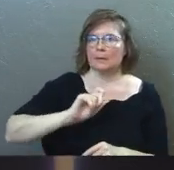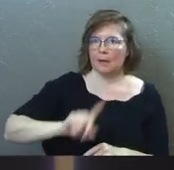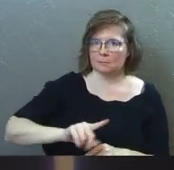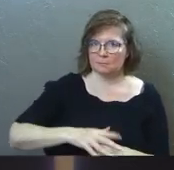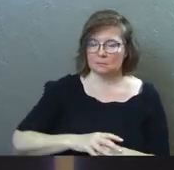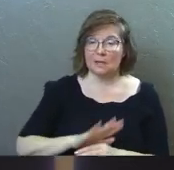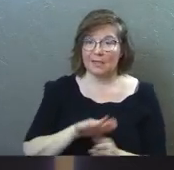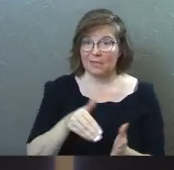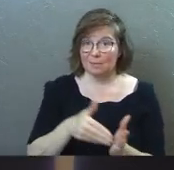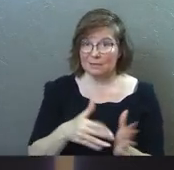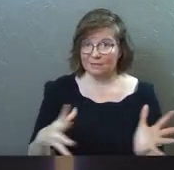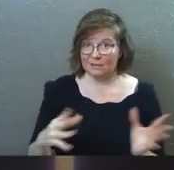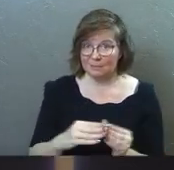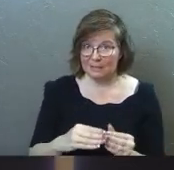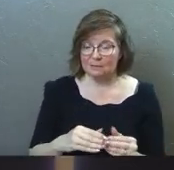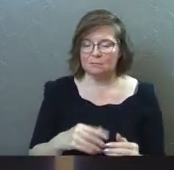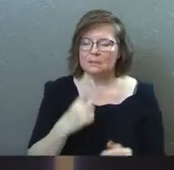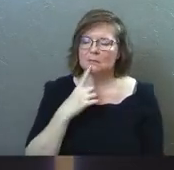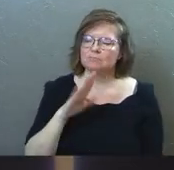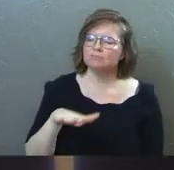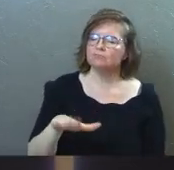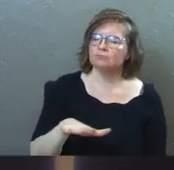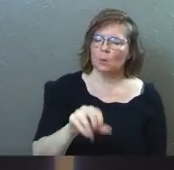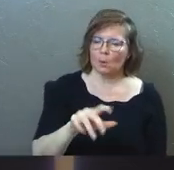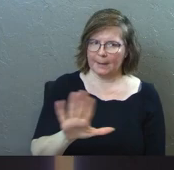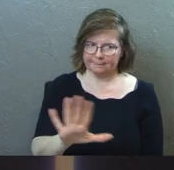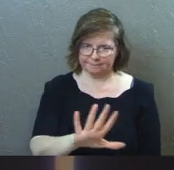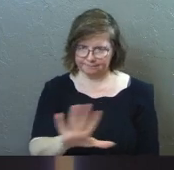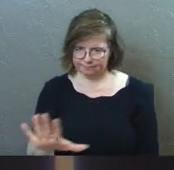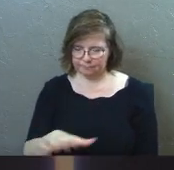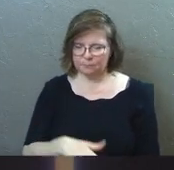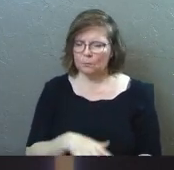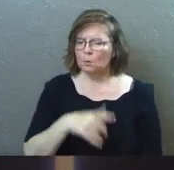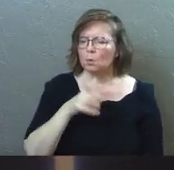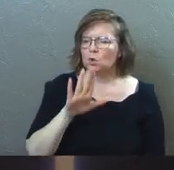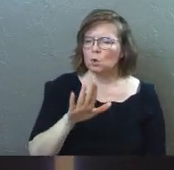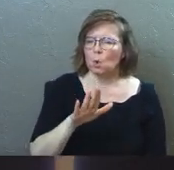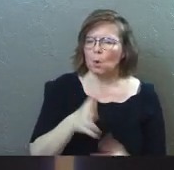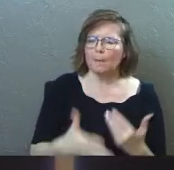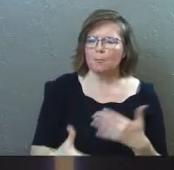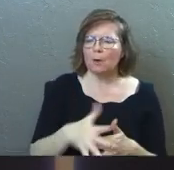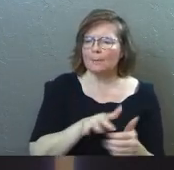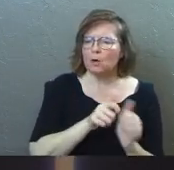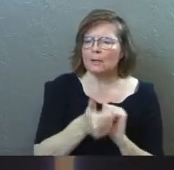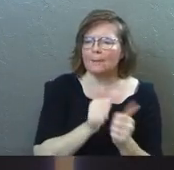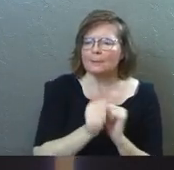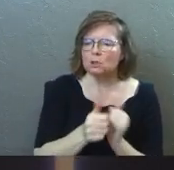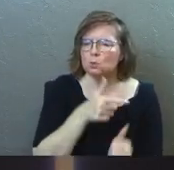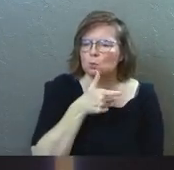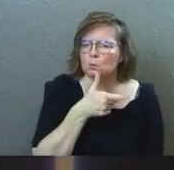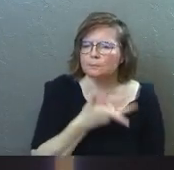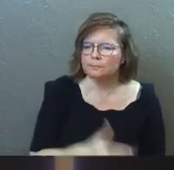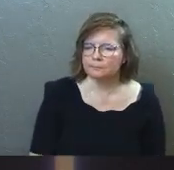question in the midst of this meeting. He said, okay, Grace Fellowship, who's your primary competition?